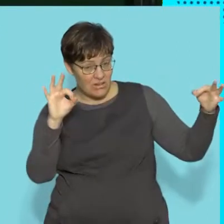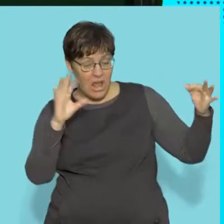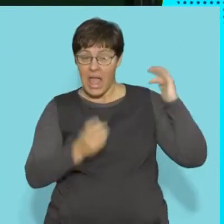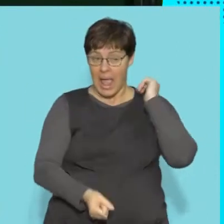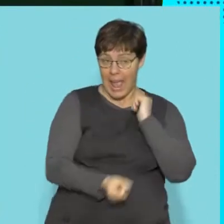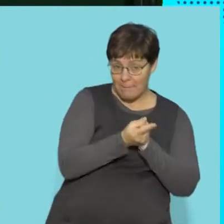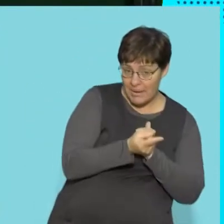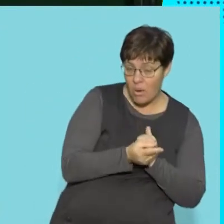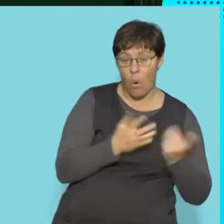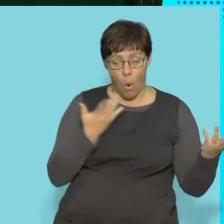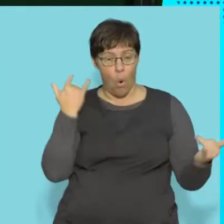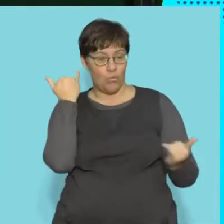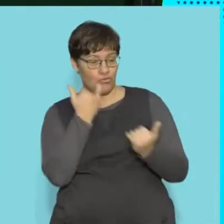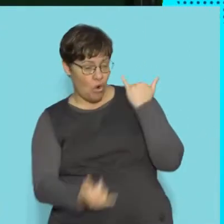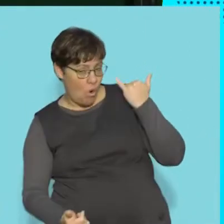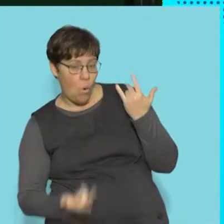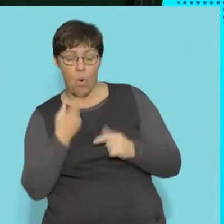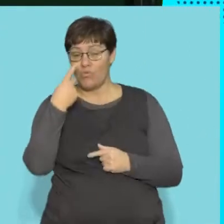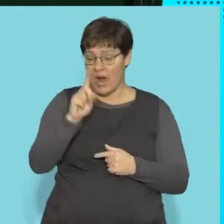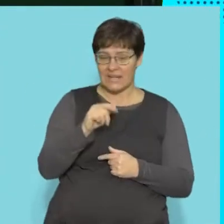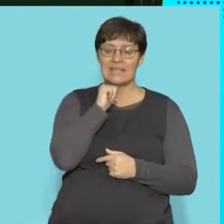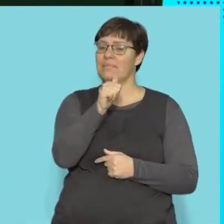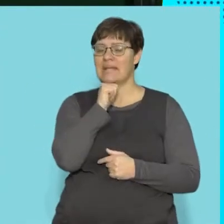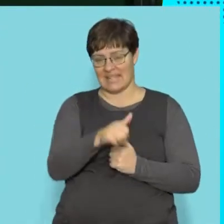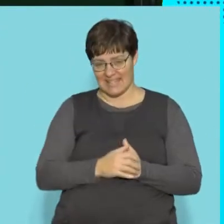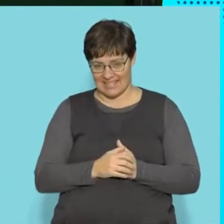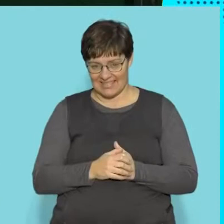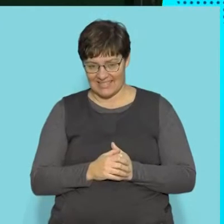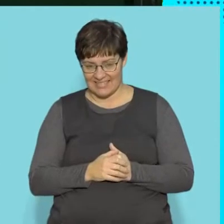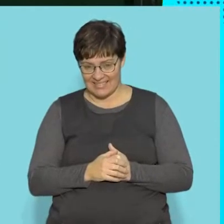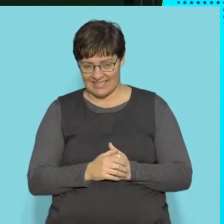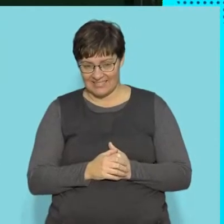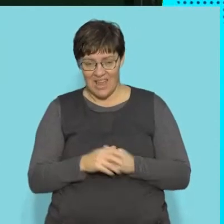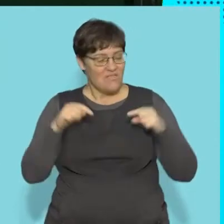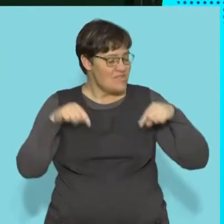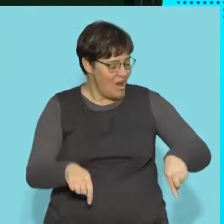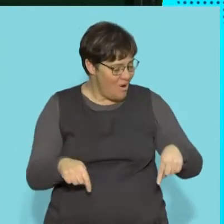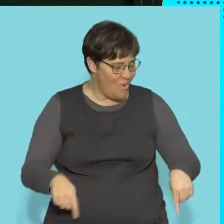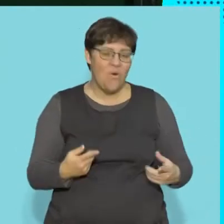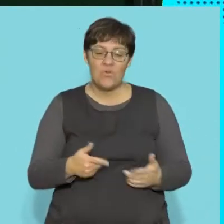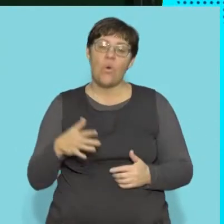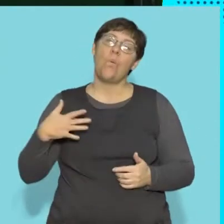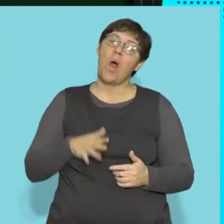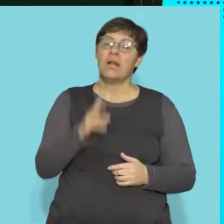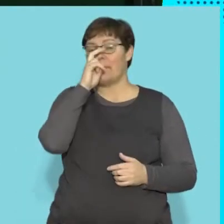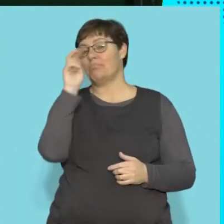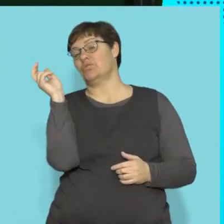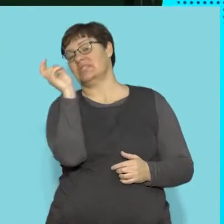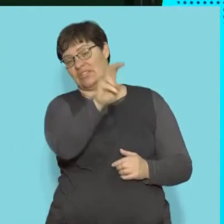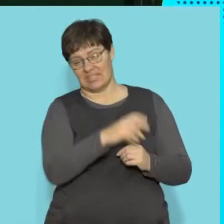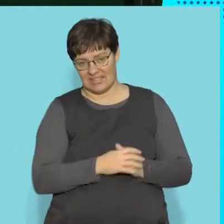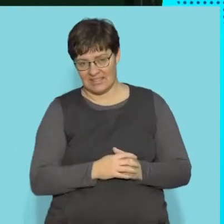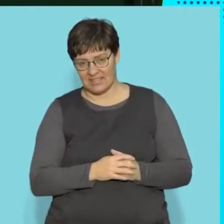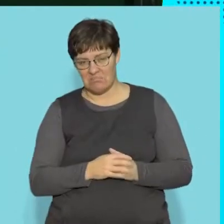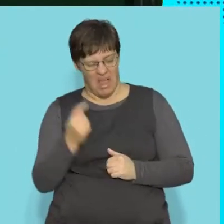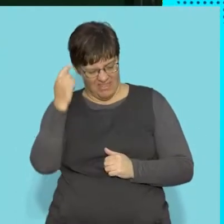carried out or overturned, so it doesn't matter. At this point in time, you use the